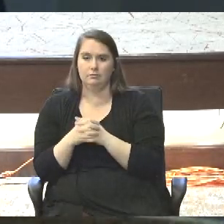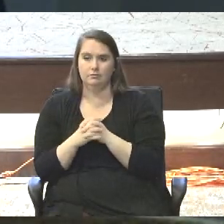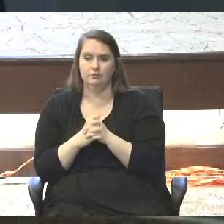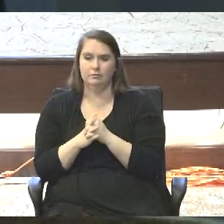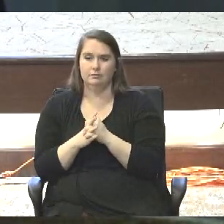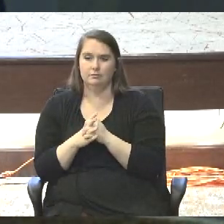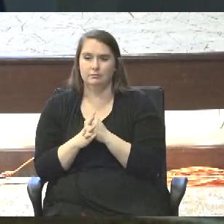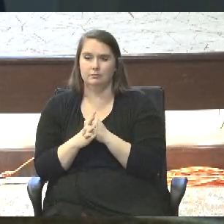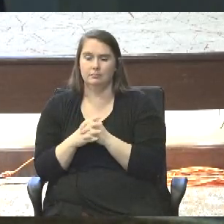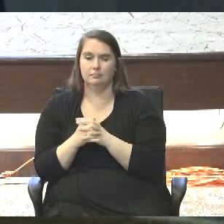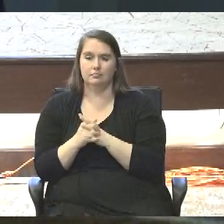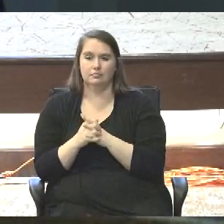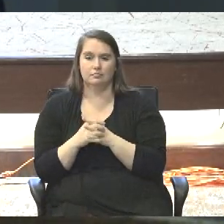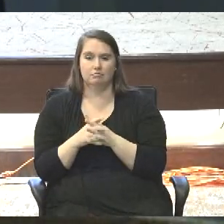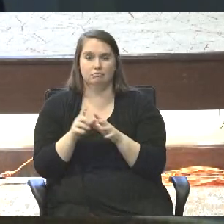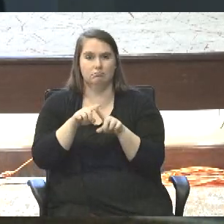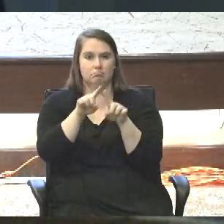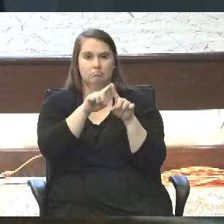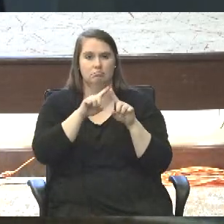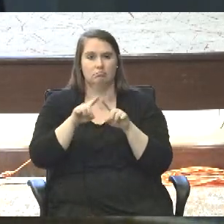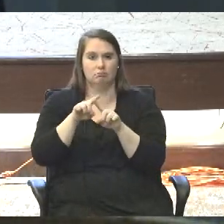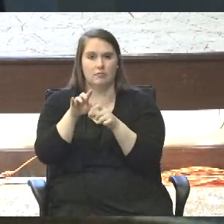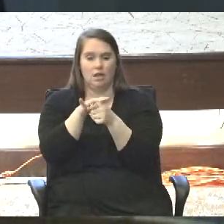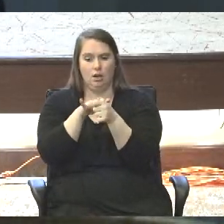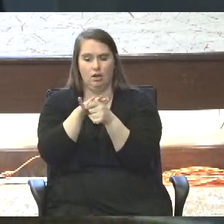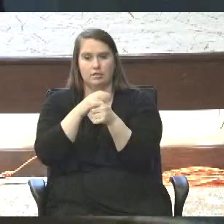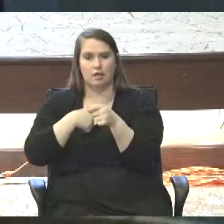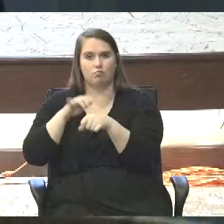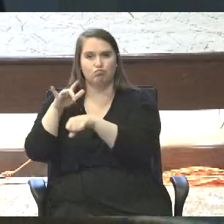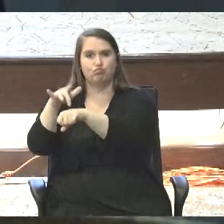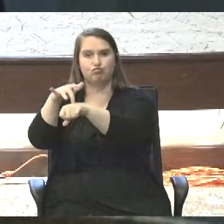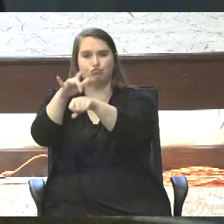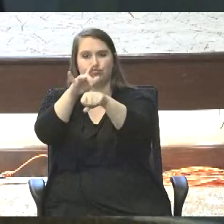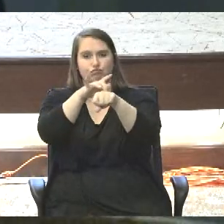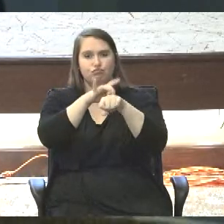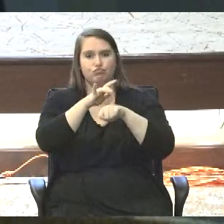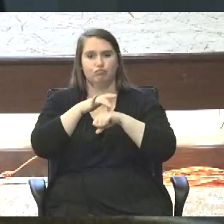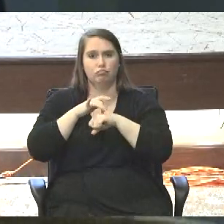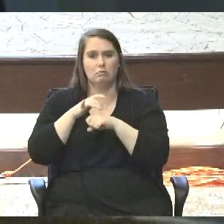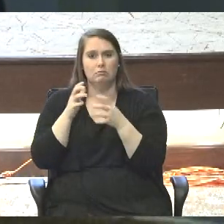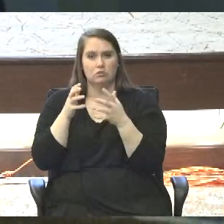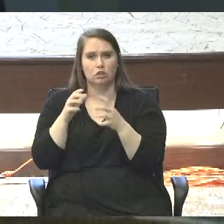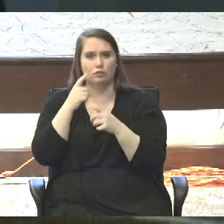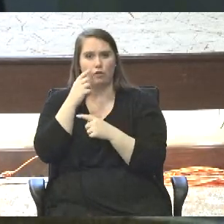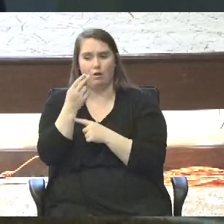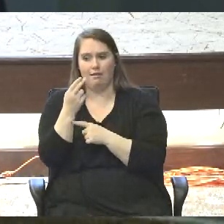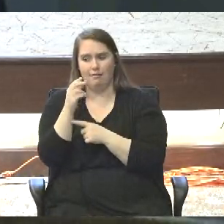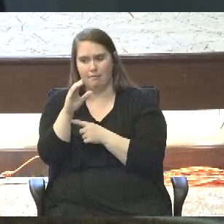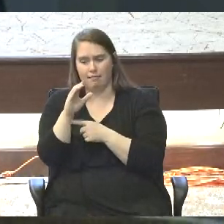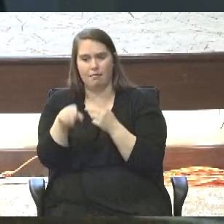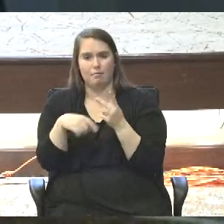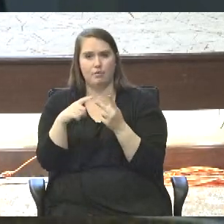play areas of different places for handicapped and challenged